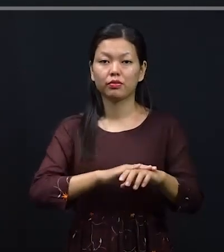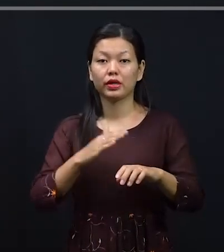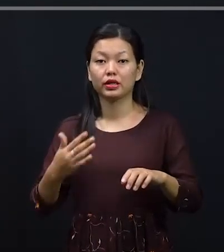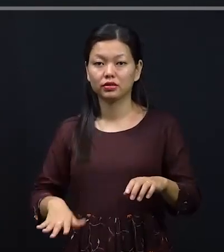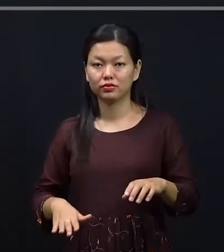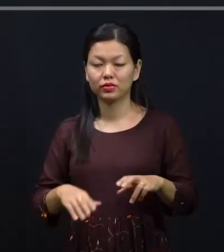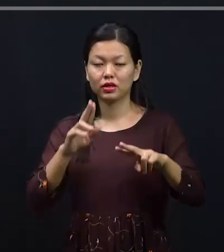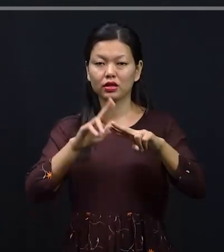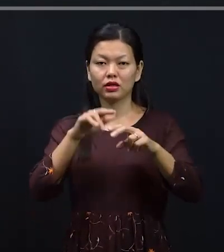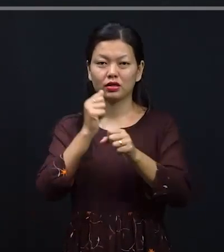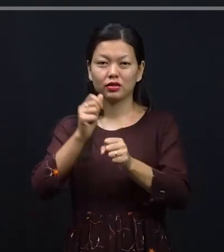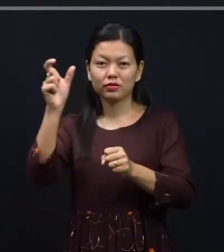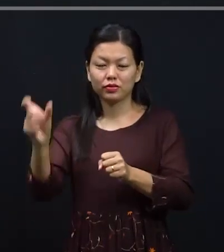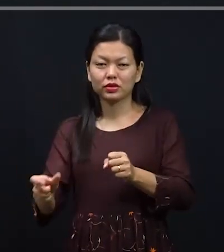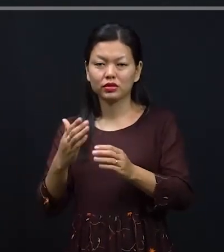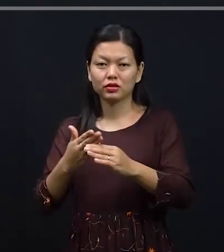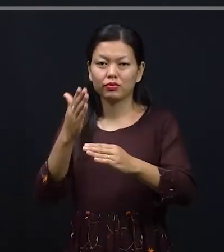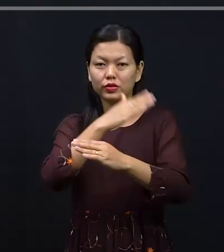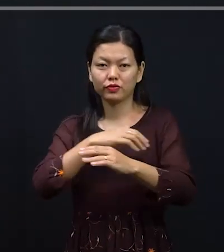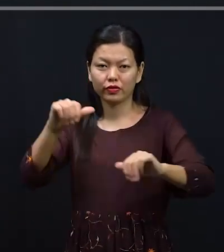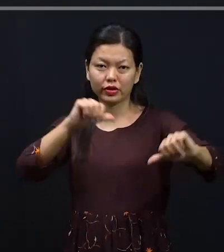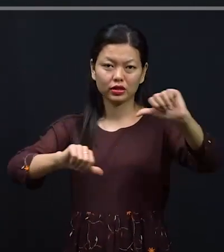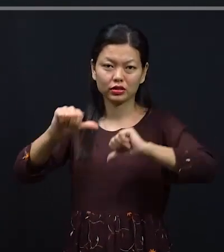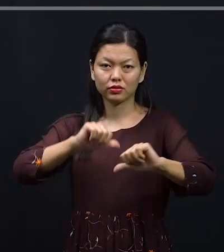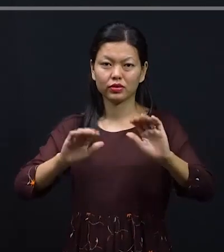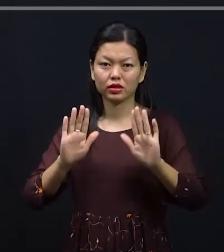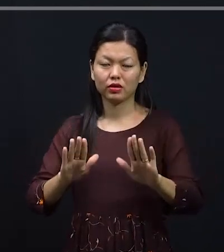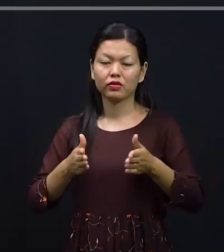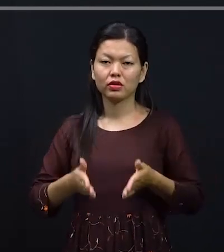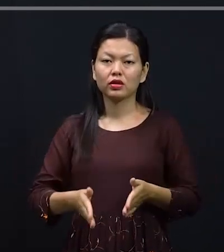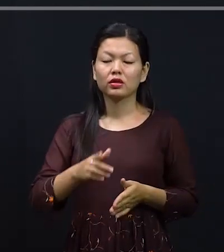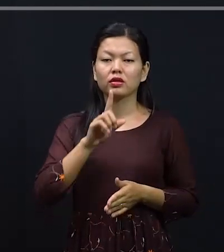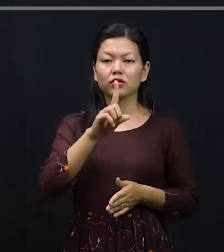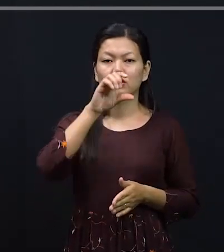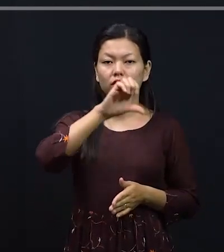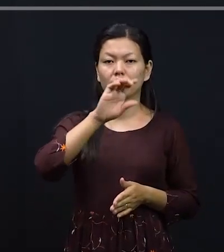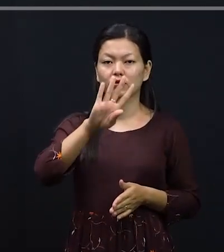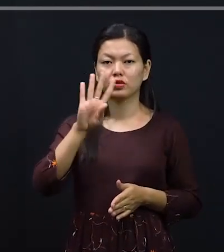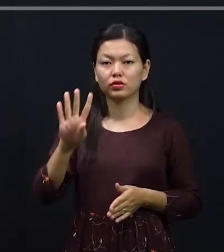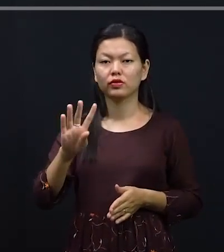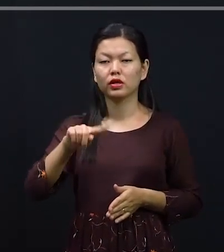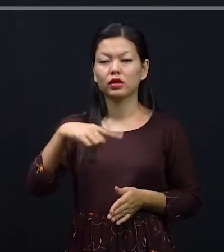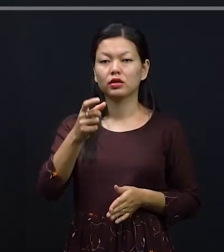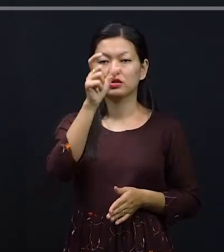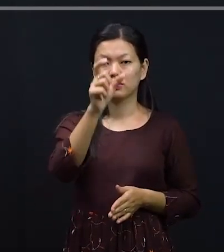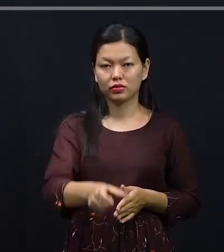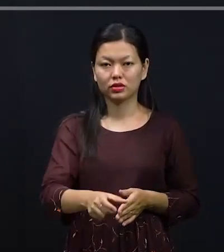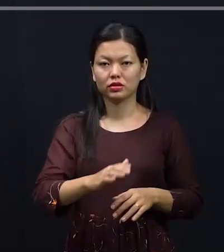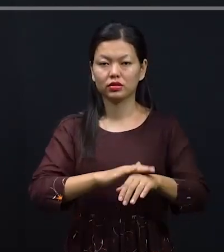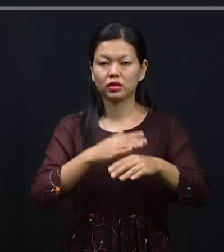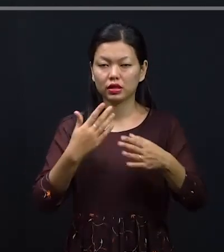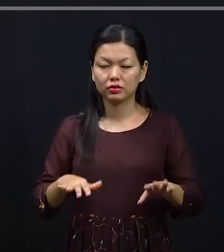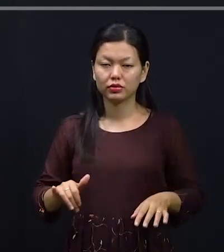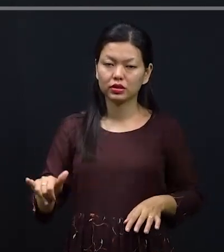graphite to conclude, to define the chemical nature of the transforming principle. So